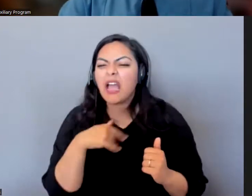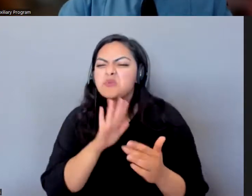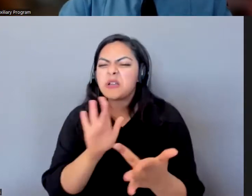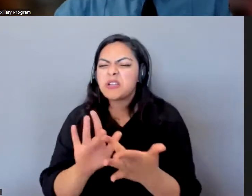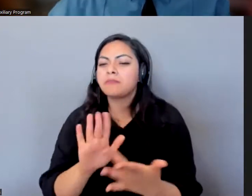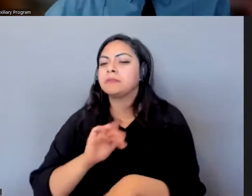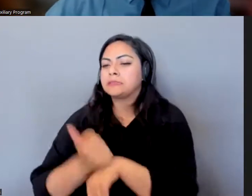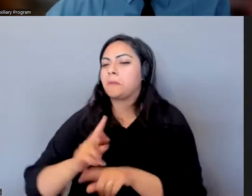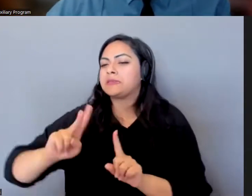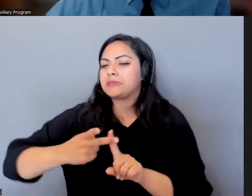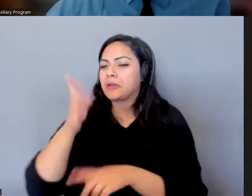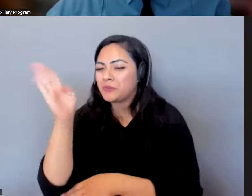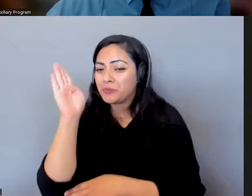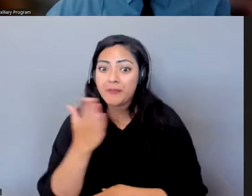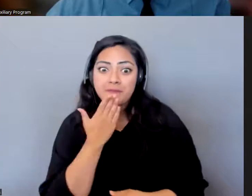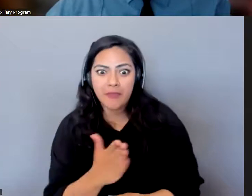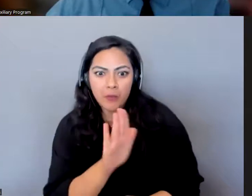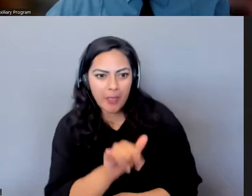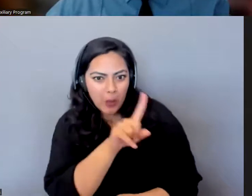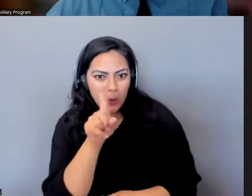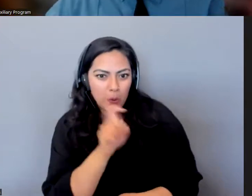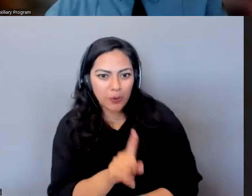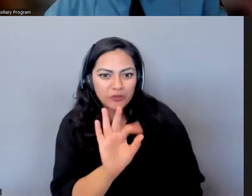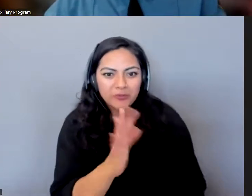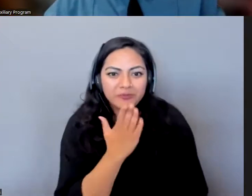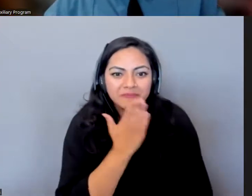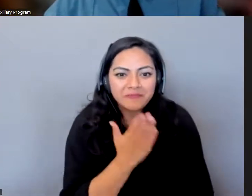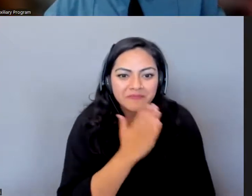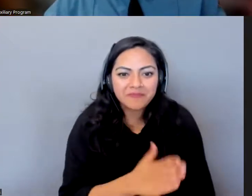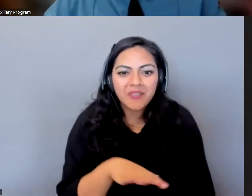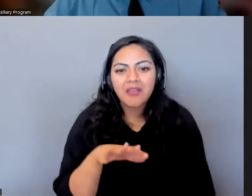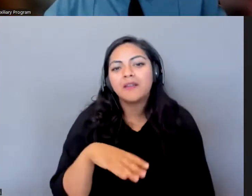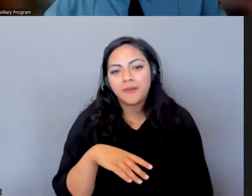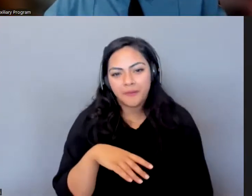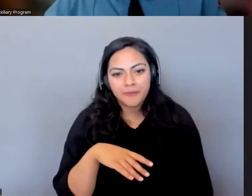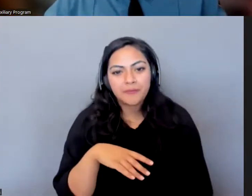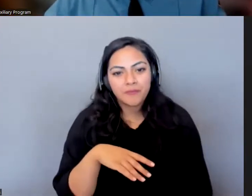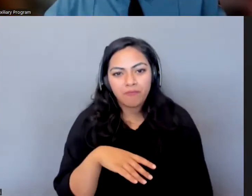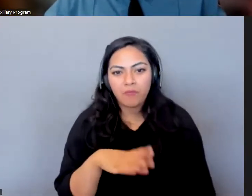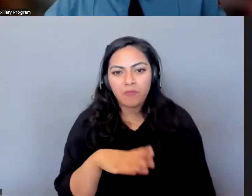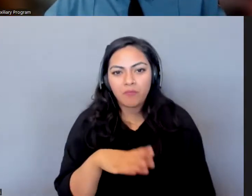So thank you so much for that question, Blondine, because we will book that session.